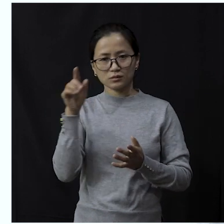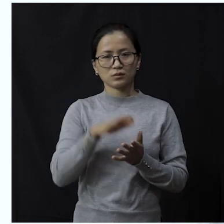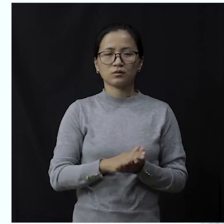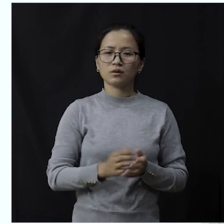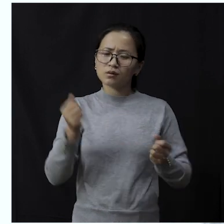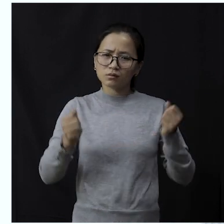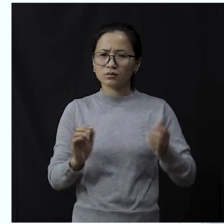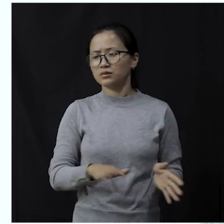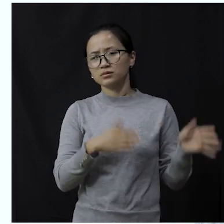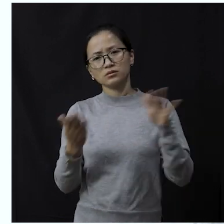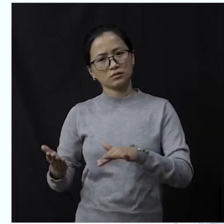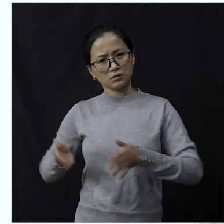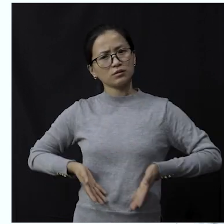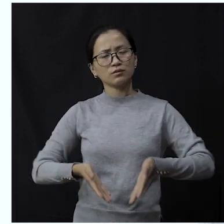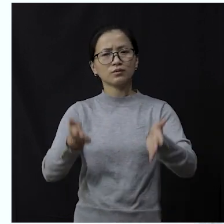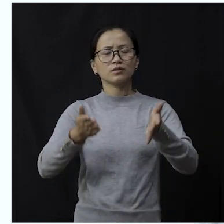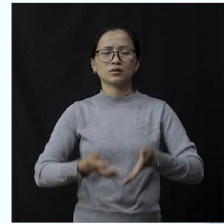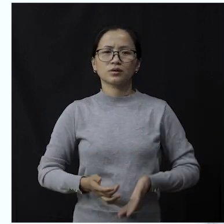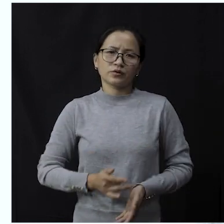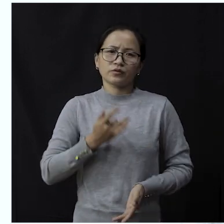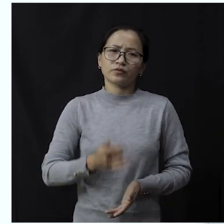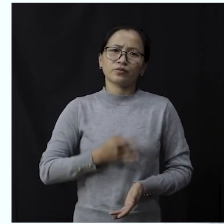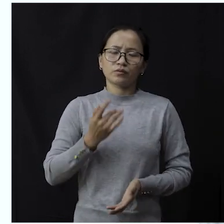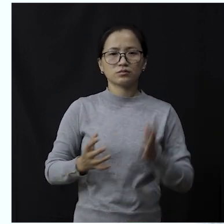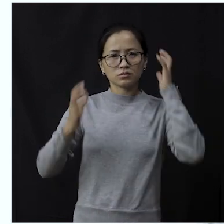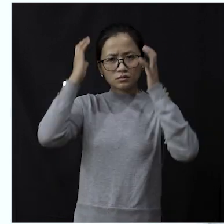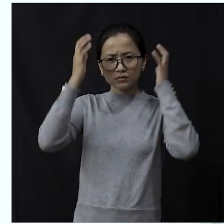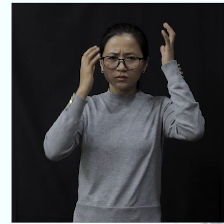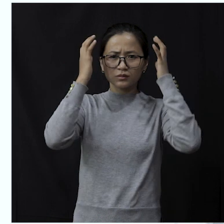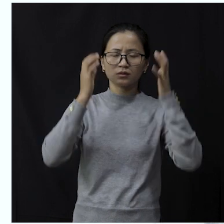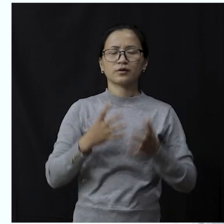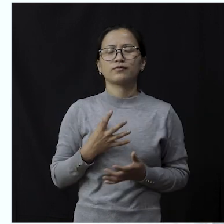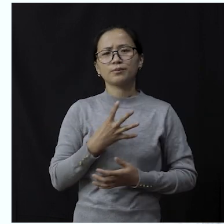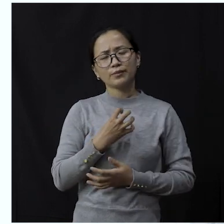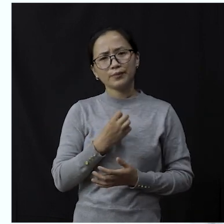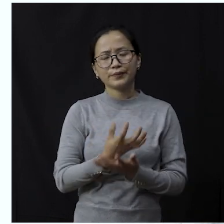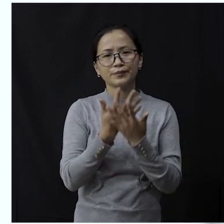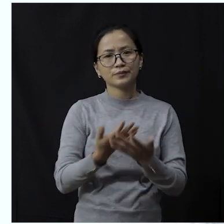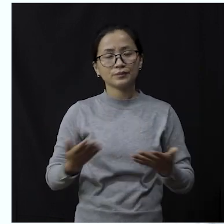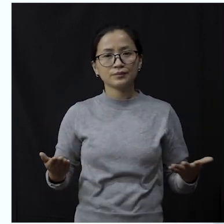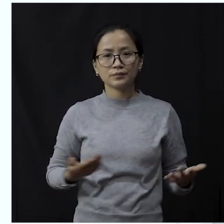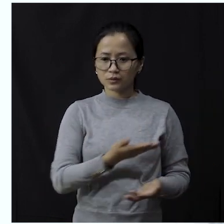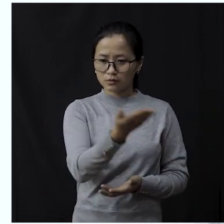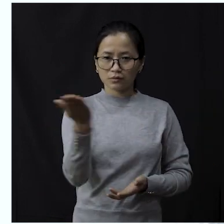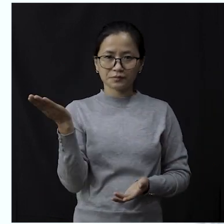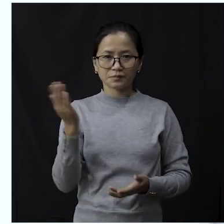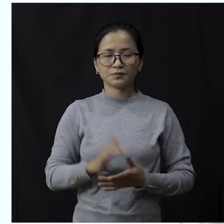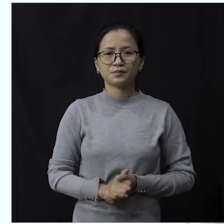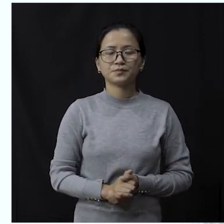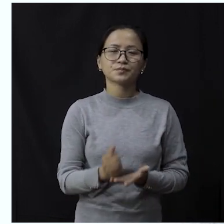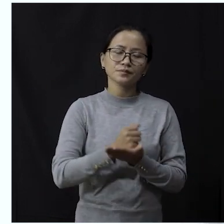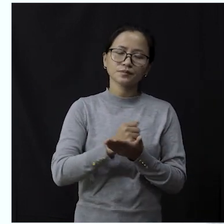got accident on the way, you will feel very worried. It will be a painful thing for you, isn't it?